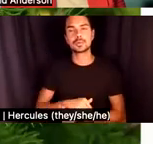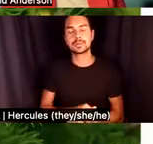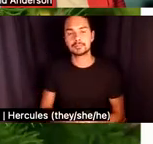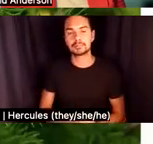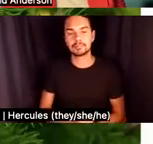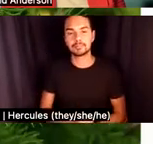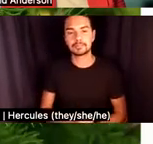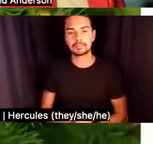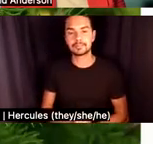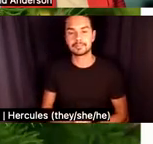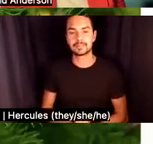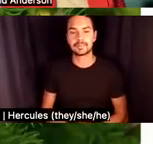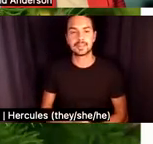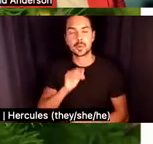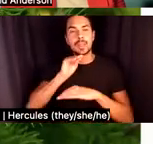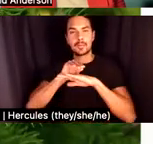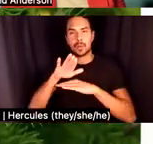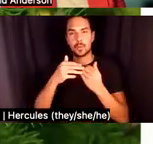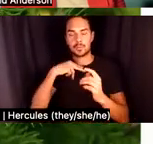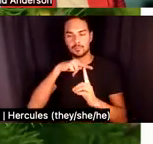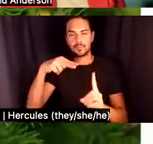Anna, Ingrid, do you have anything else you want to add to that kind of